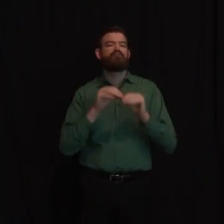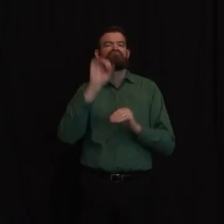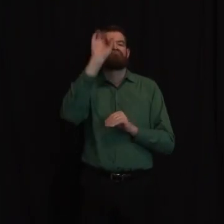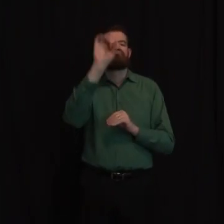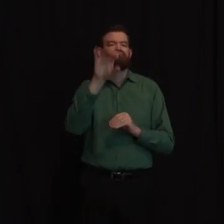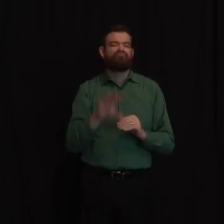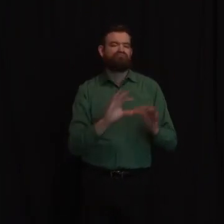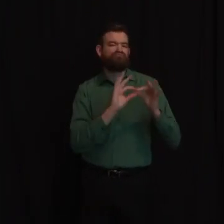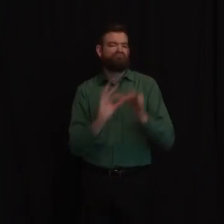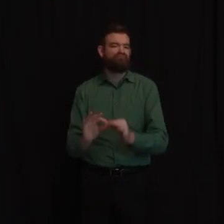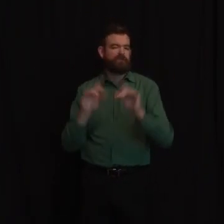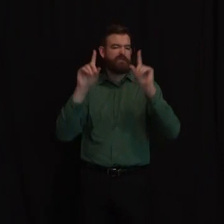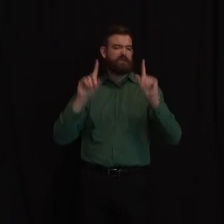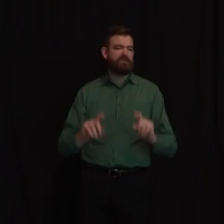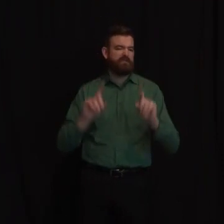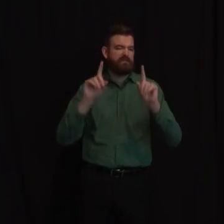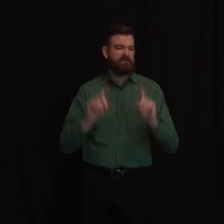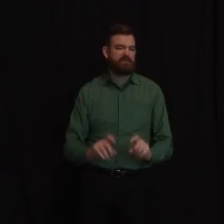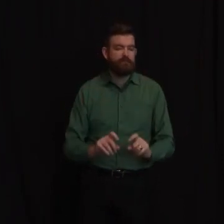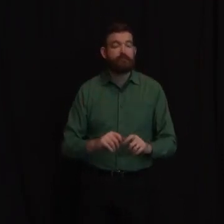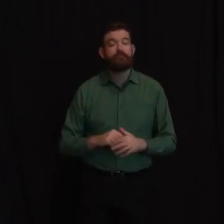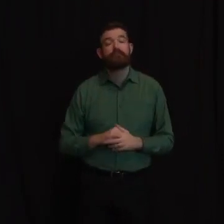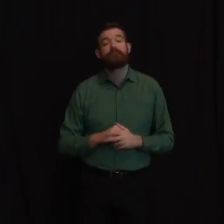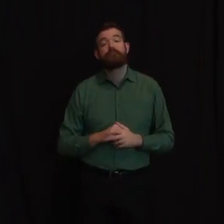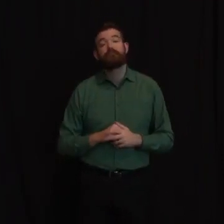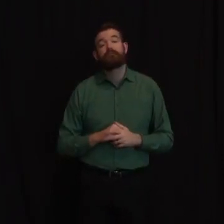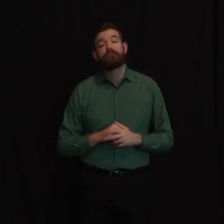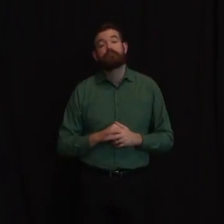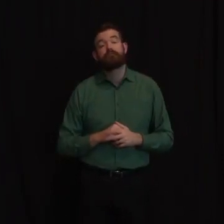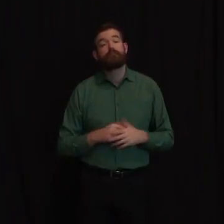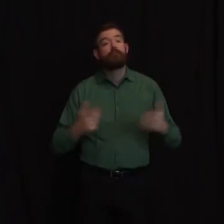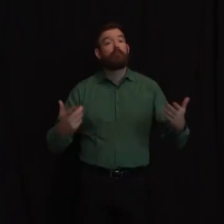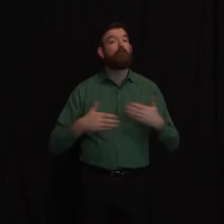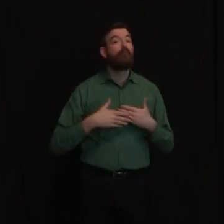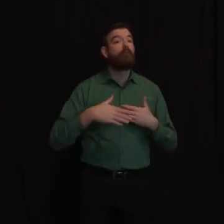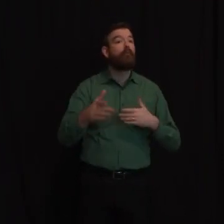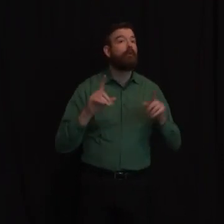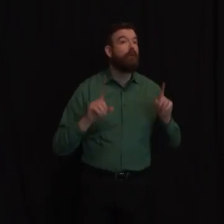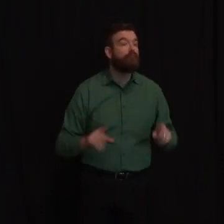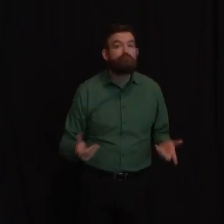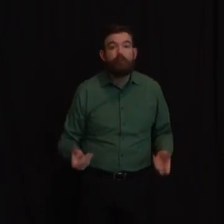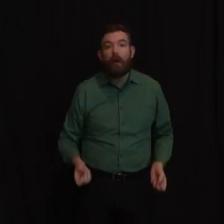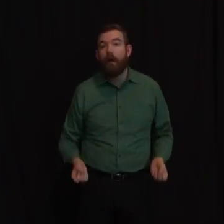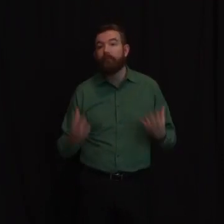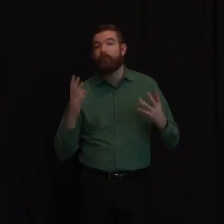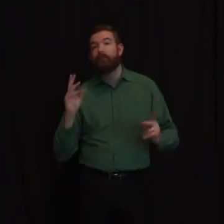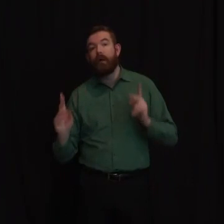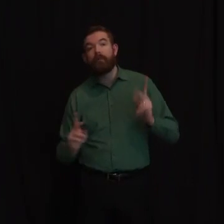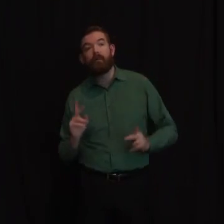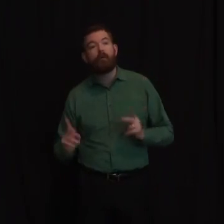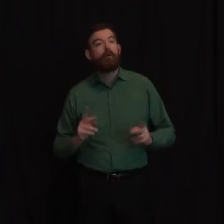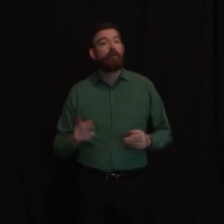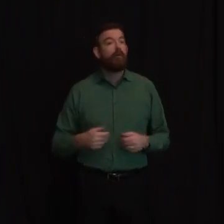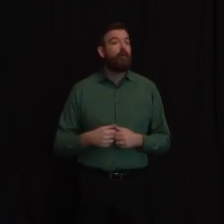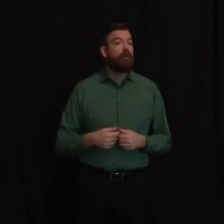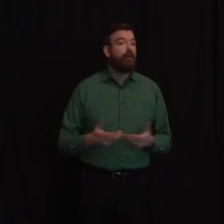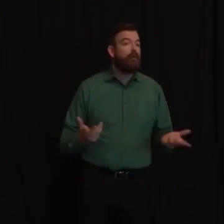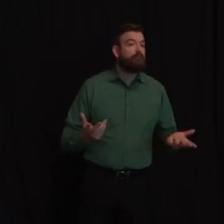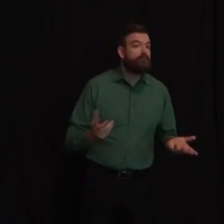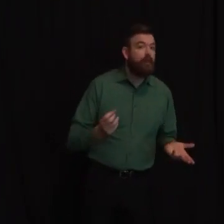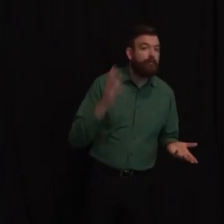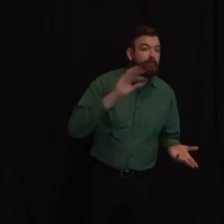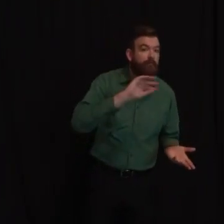like, in your opinion, to be able to give us the confidence to be able to begin to